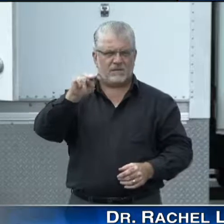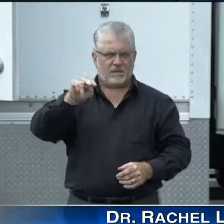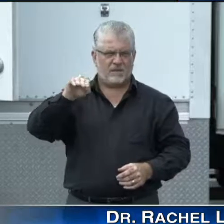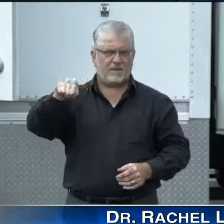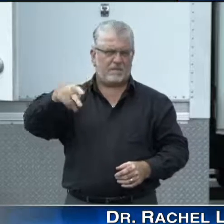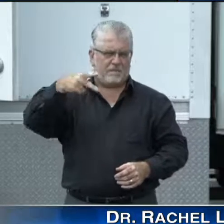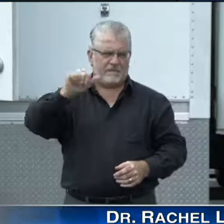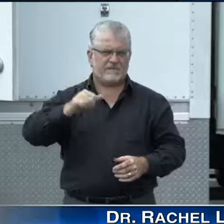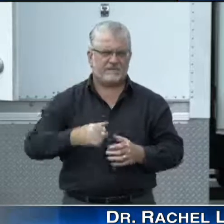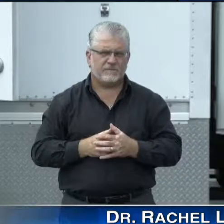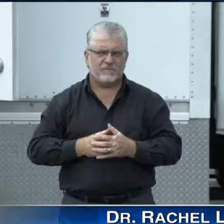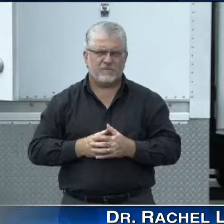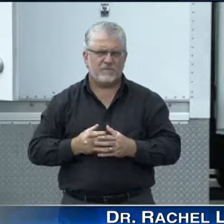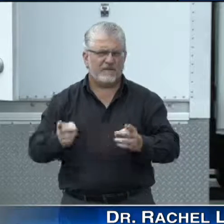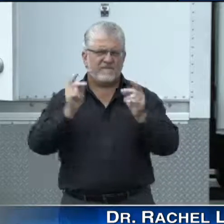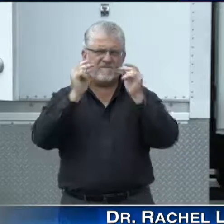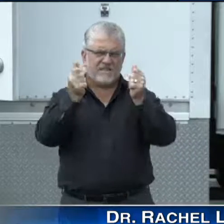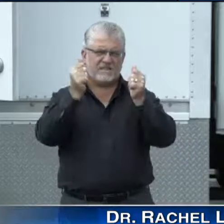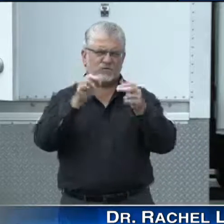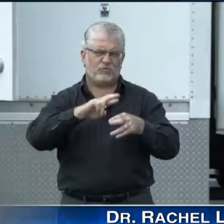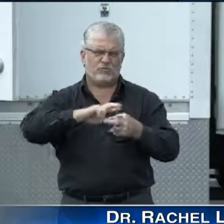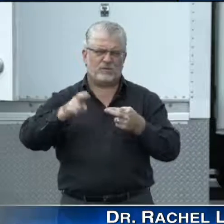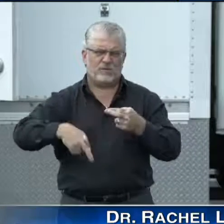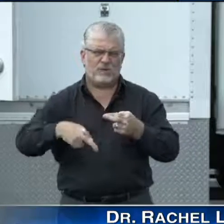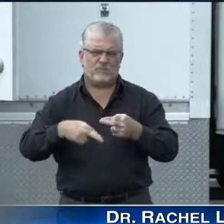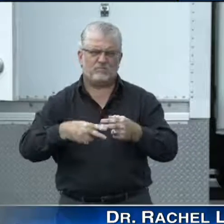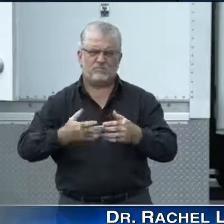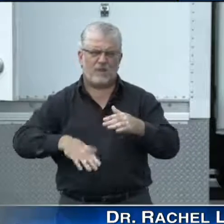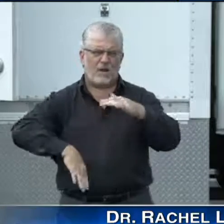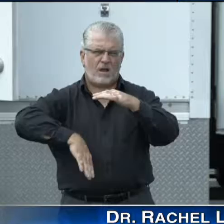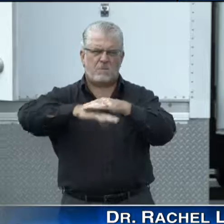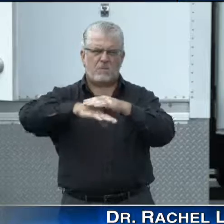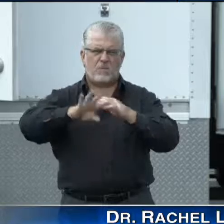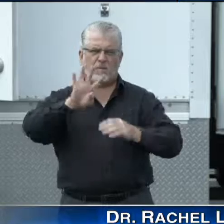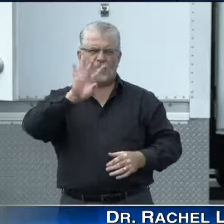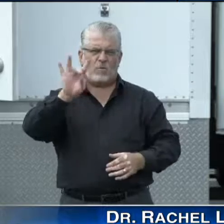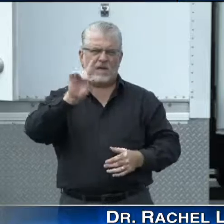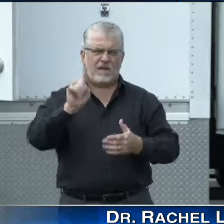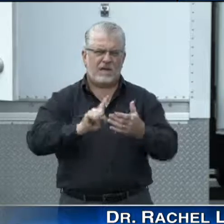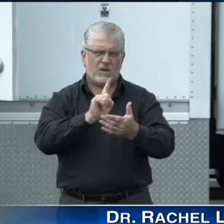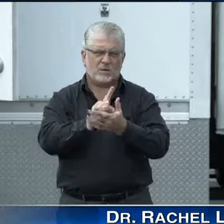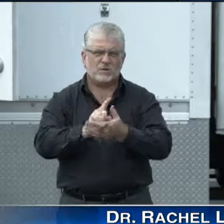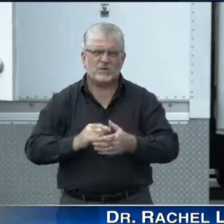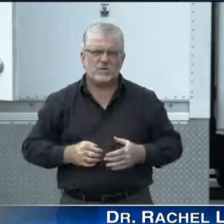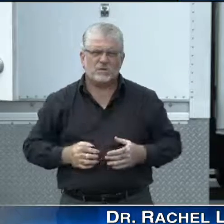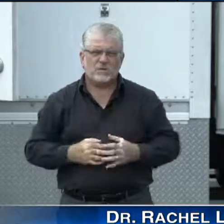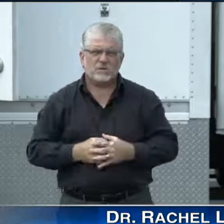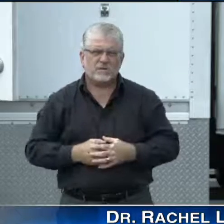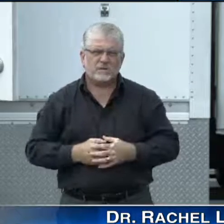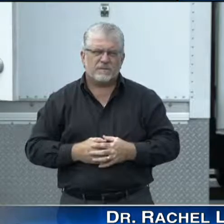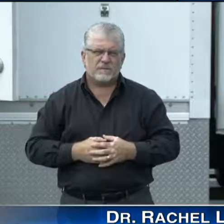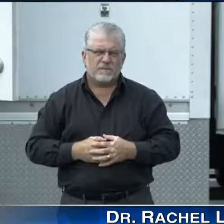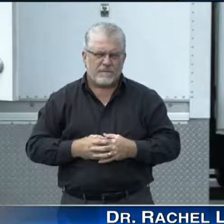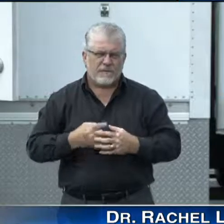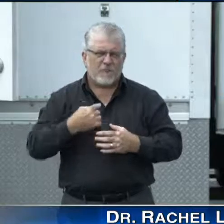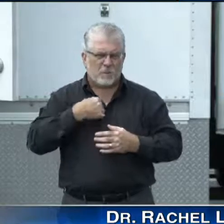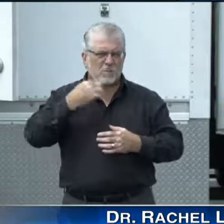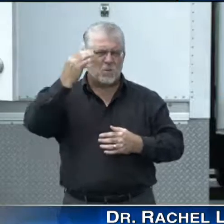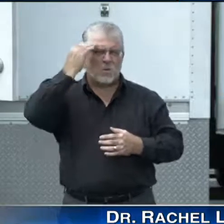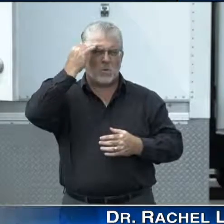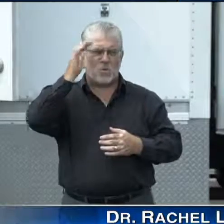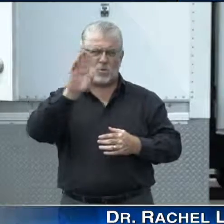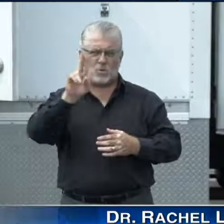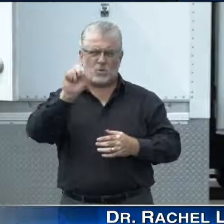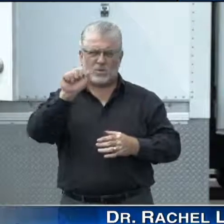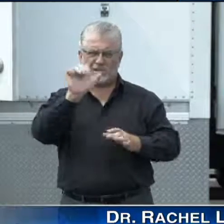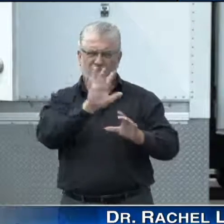quick turnaround of 24, at the most 48 hours. We know that across the country, minority